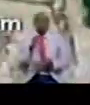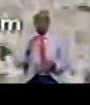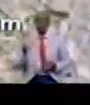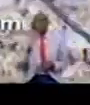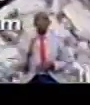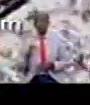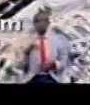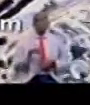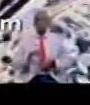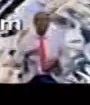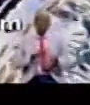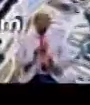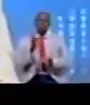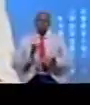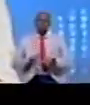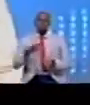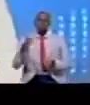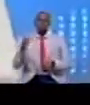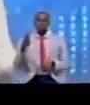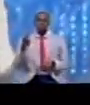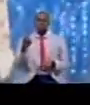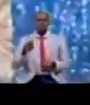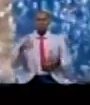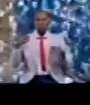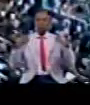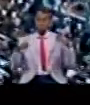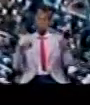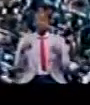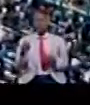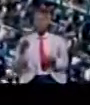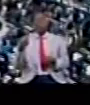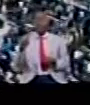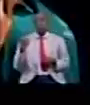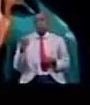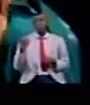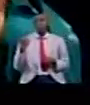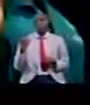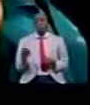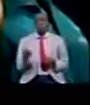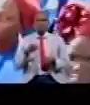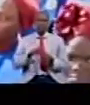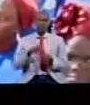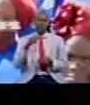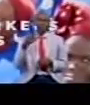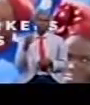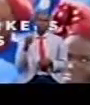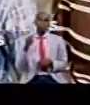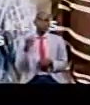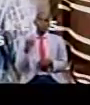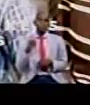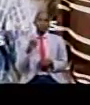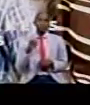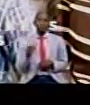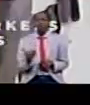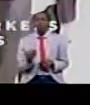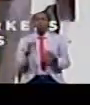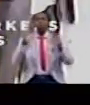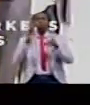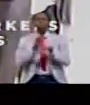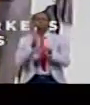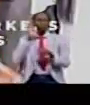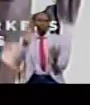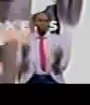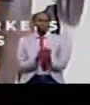Lord, God, uphold our children. Lord, God, uphold our children. Lord, God, uphold our children. Keep our children from all